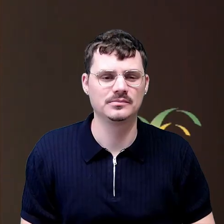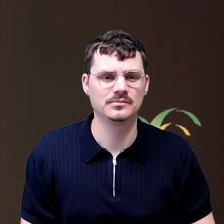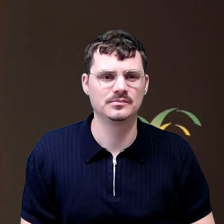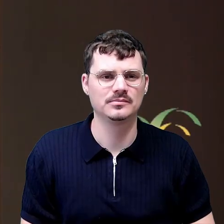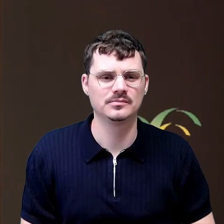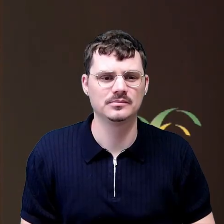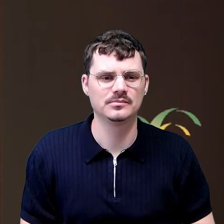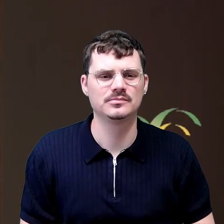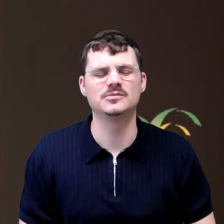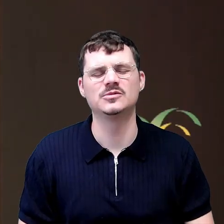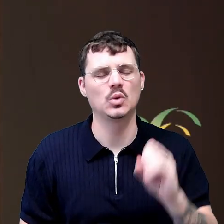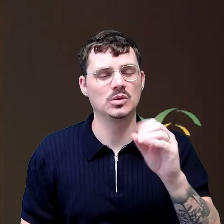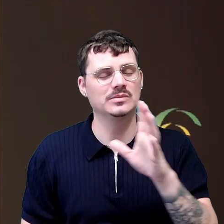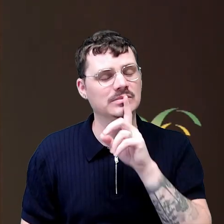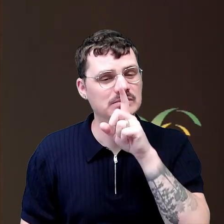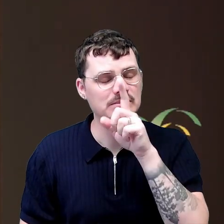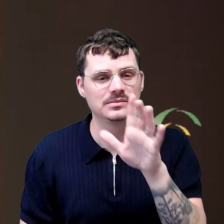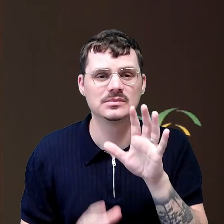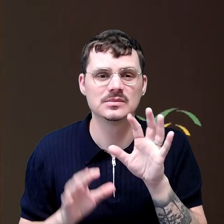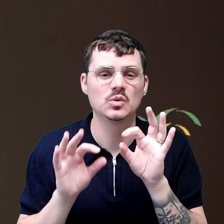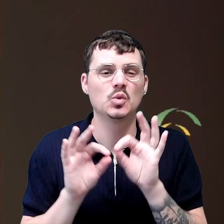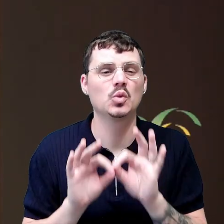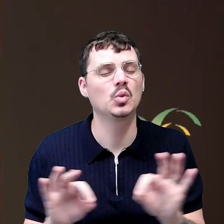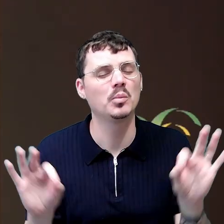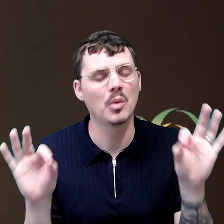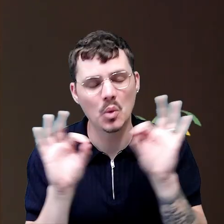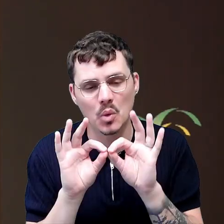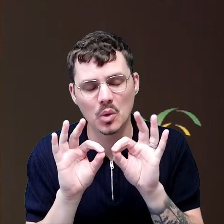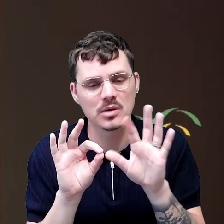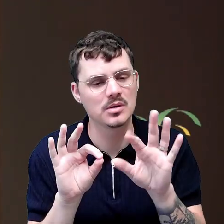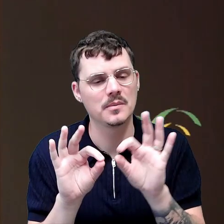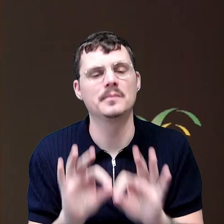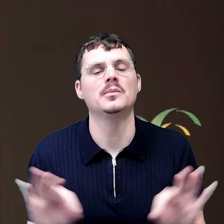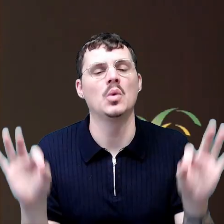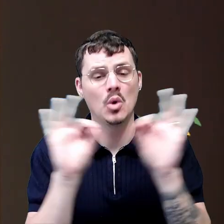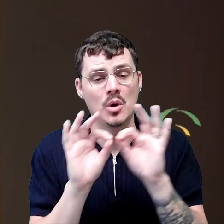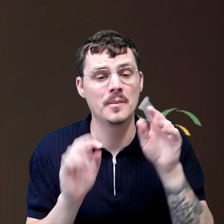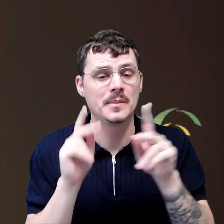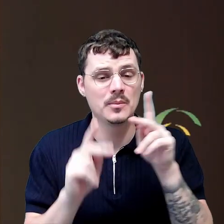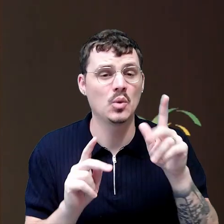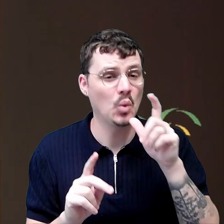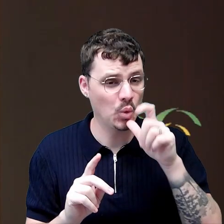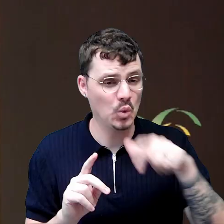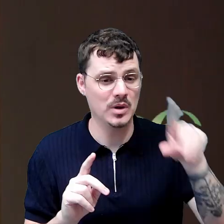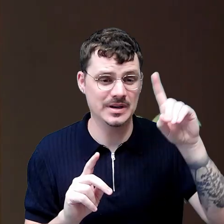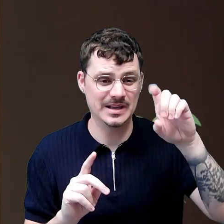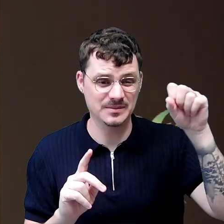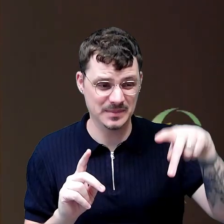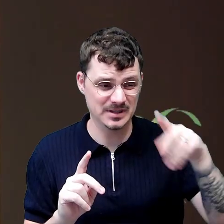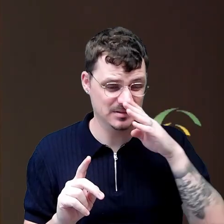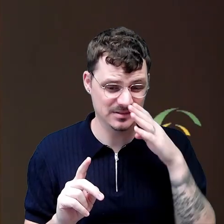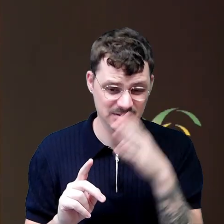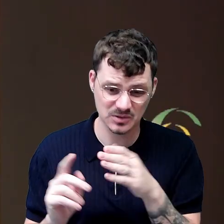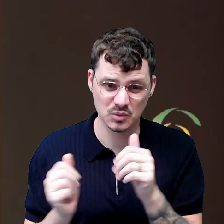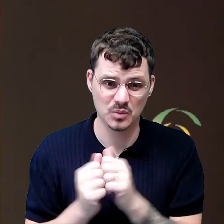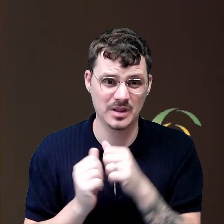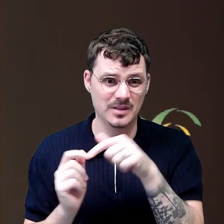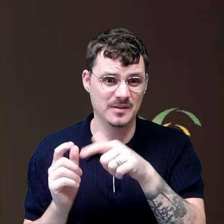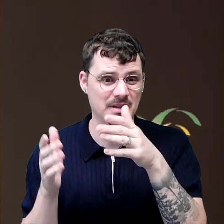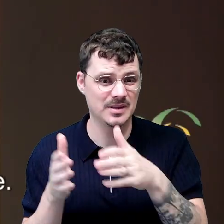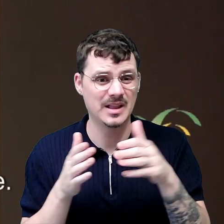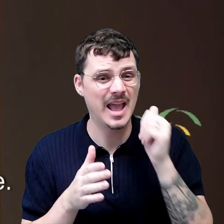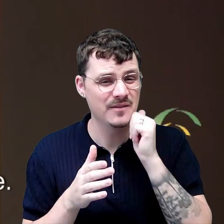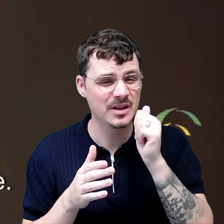So it's critically important, essentially important, that the people who work directly with individuals every